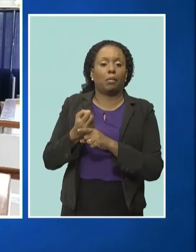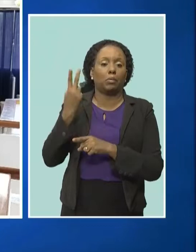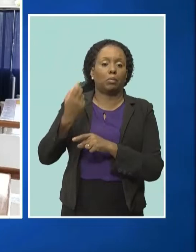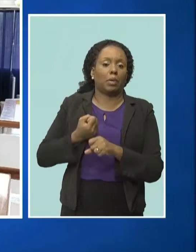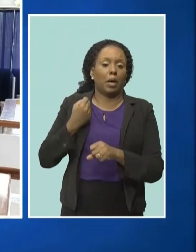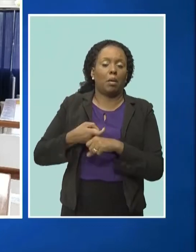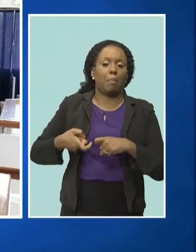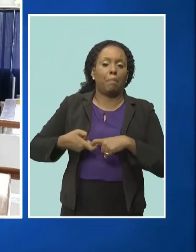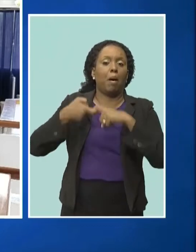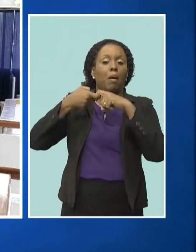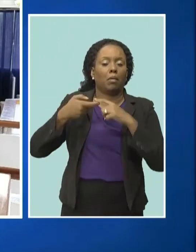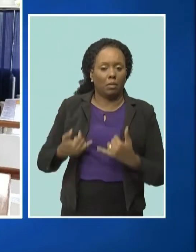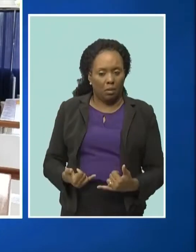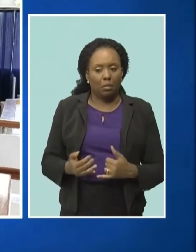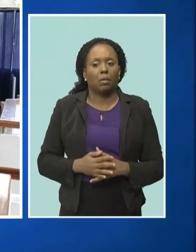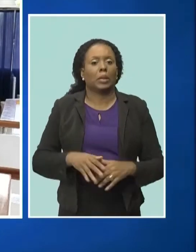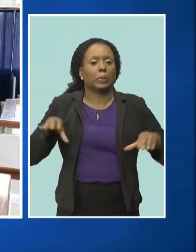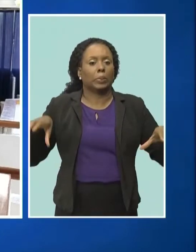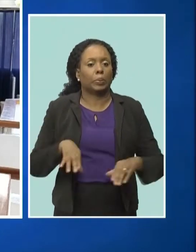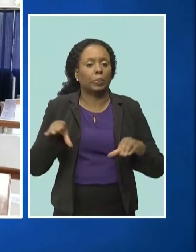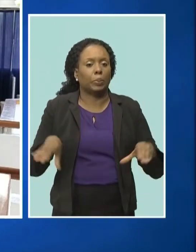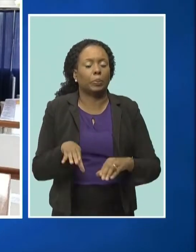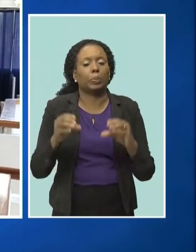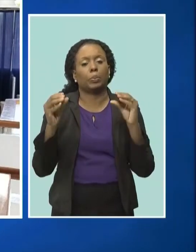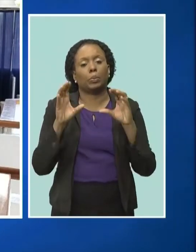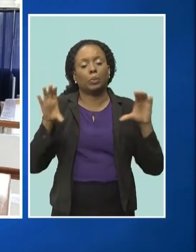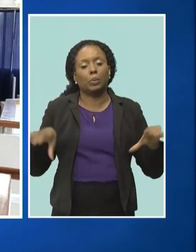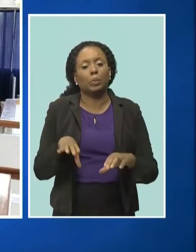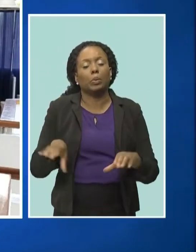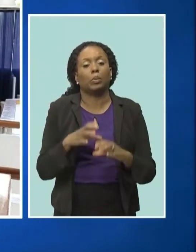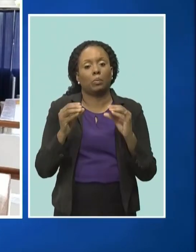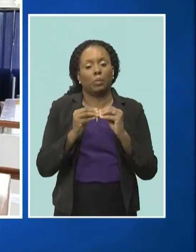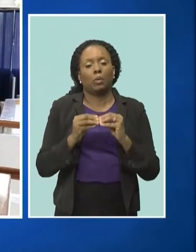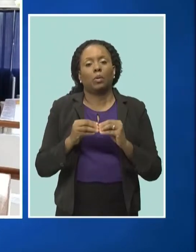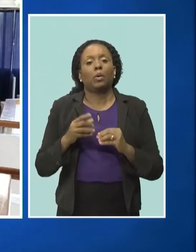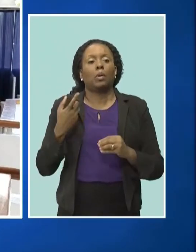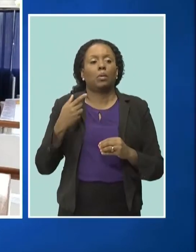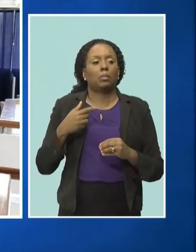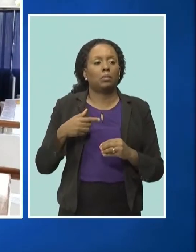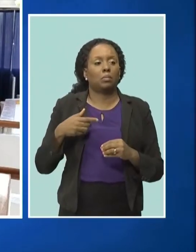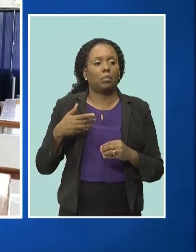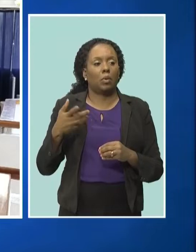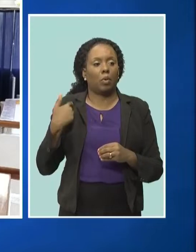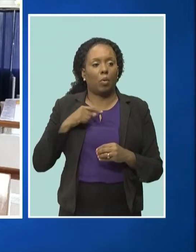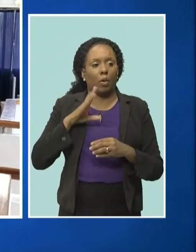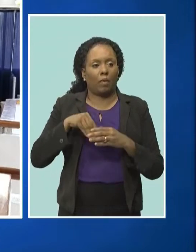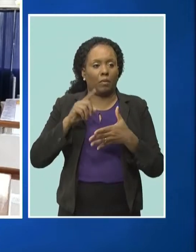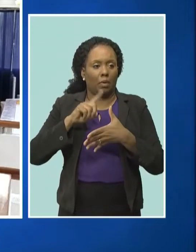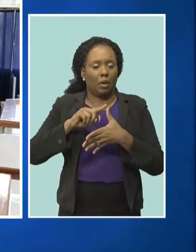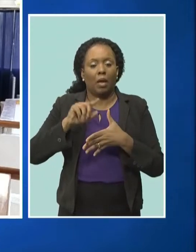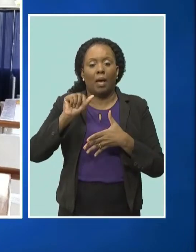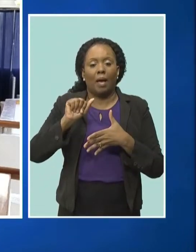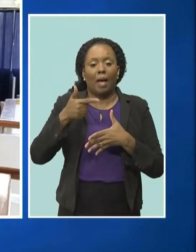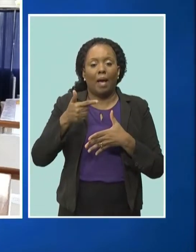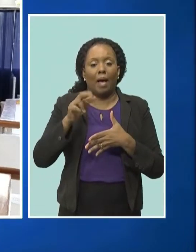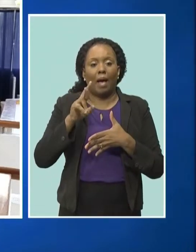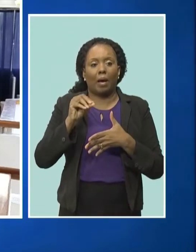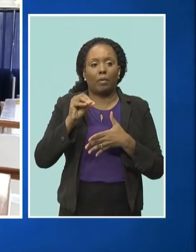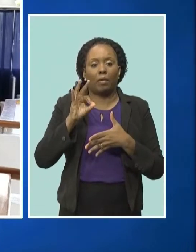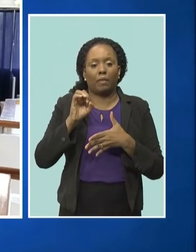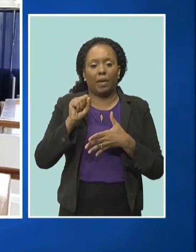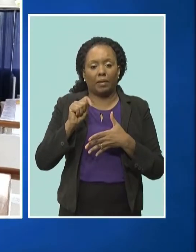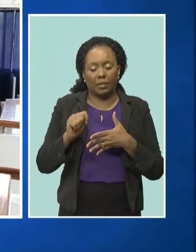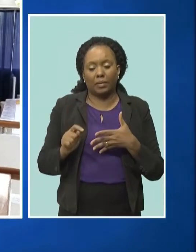years, so we are now actively getting back out in the market. We would have done AgriFest early in the year. Recently we had the Yes